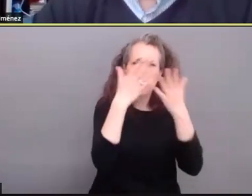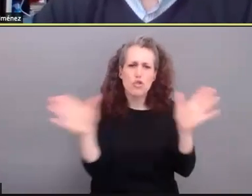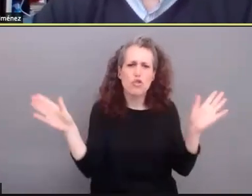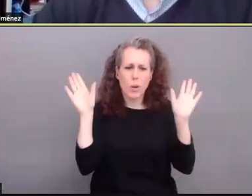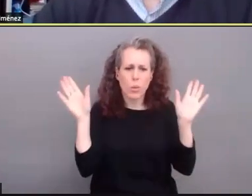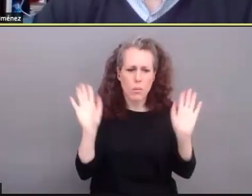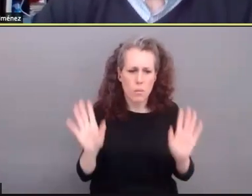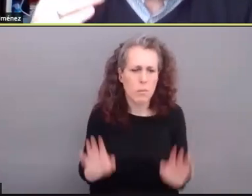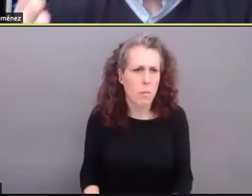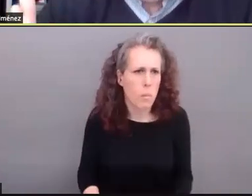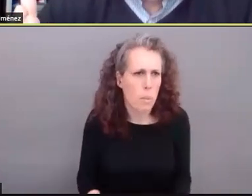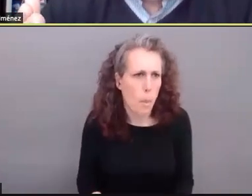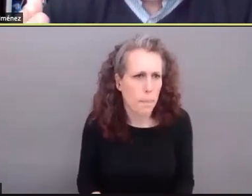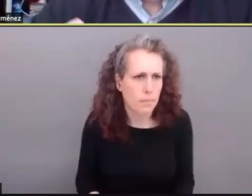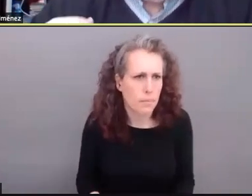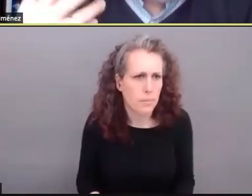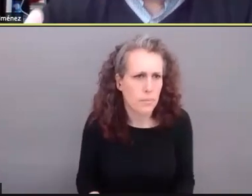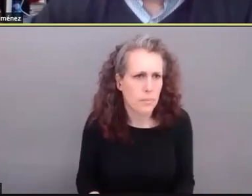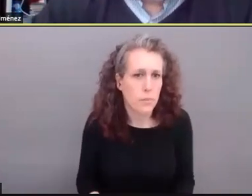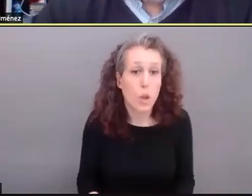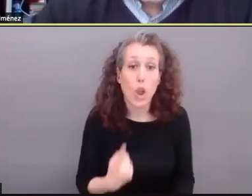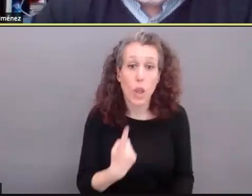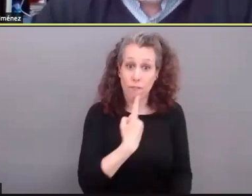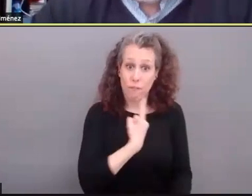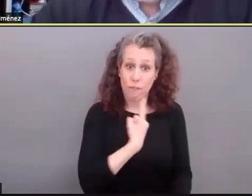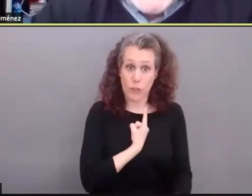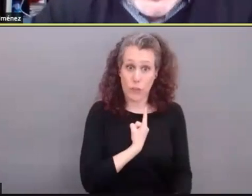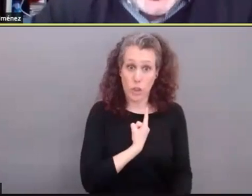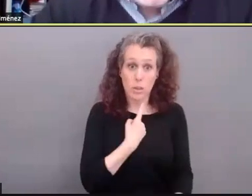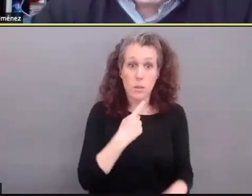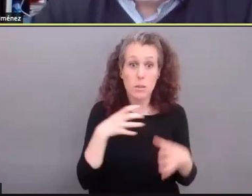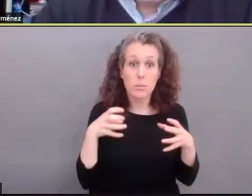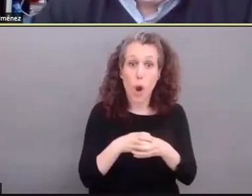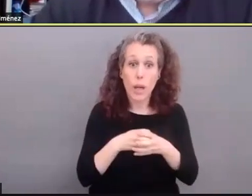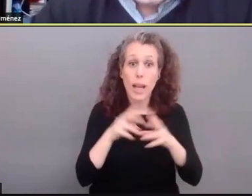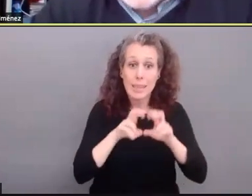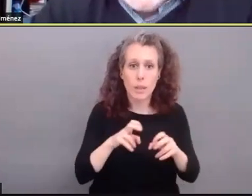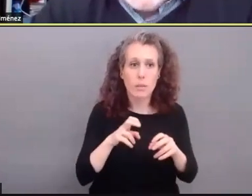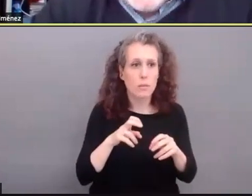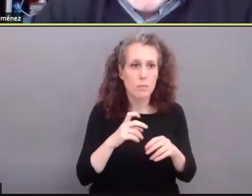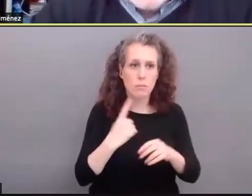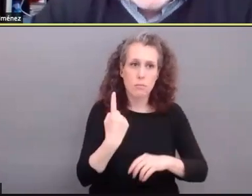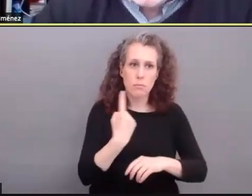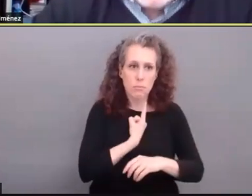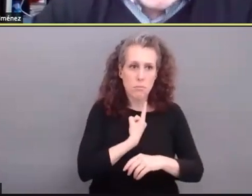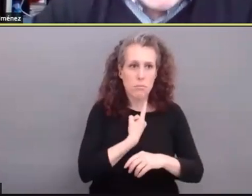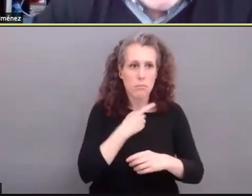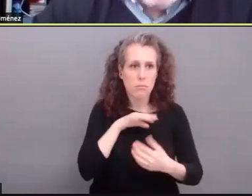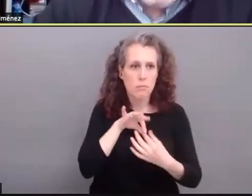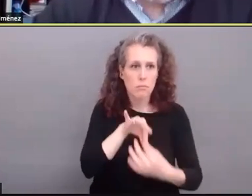find first-party assessment, that is self-assessment or property or internal